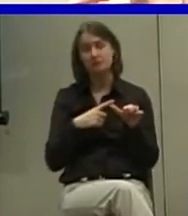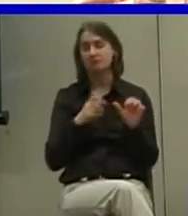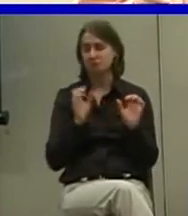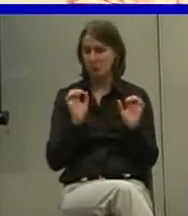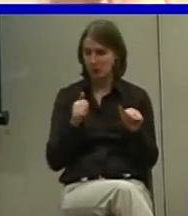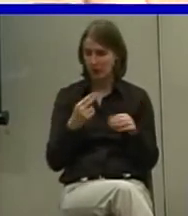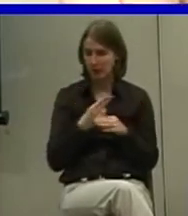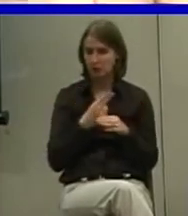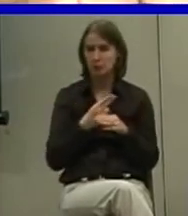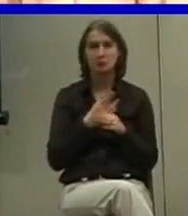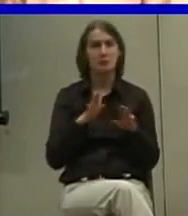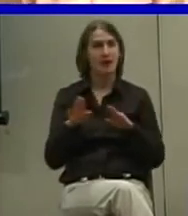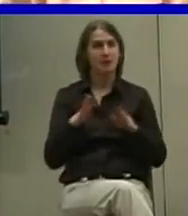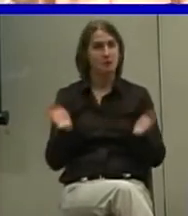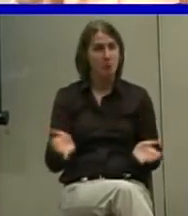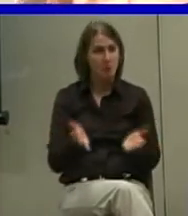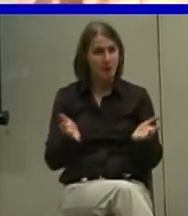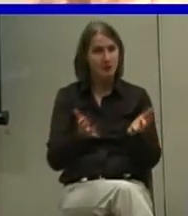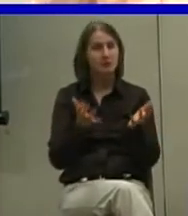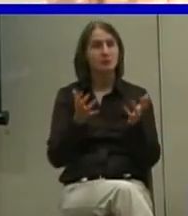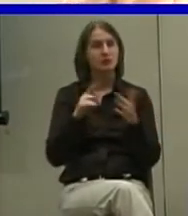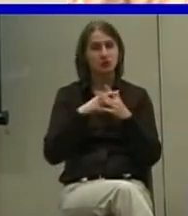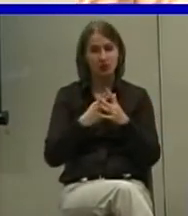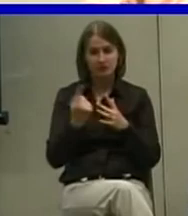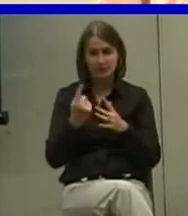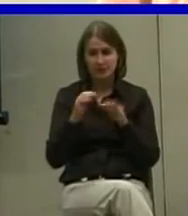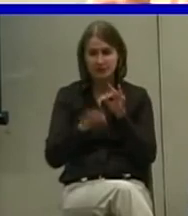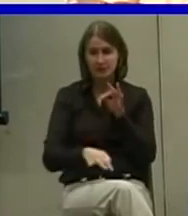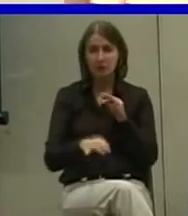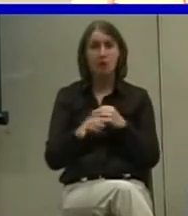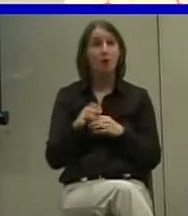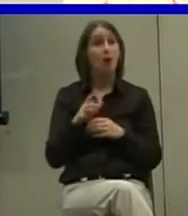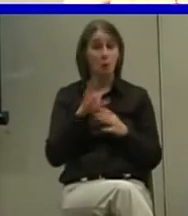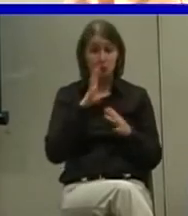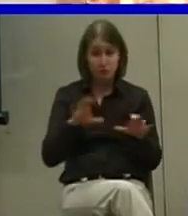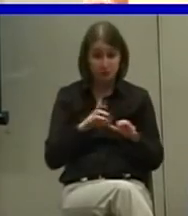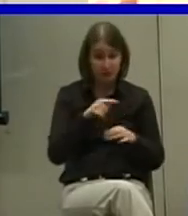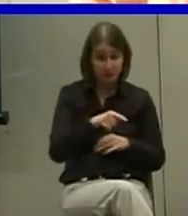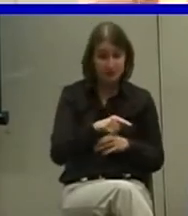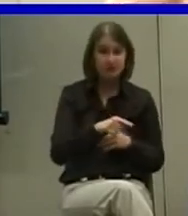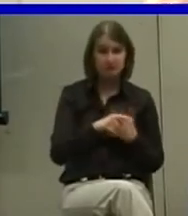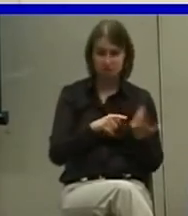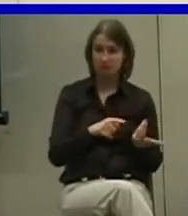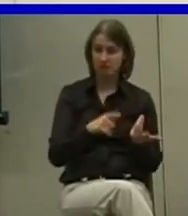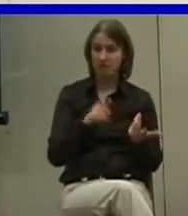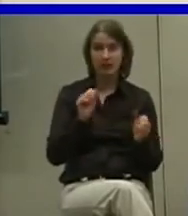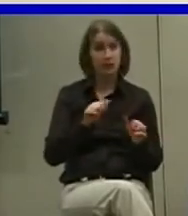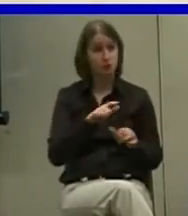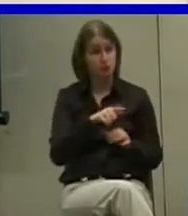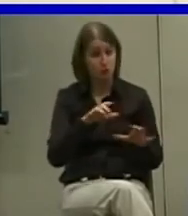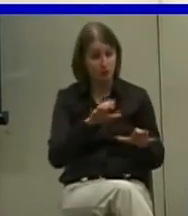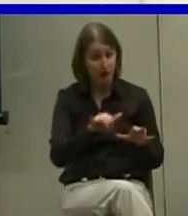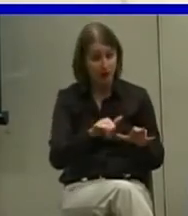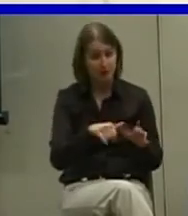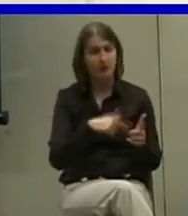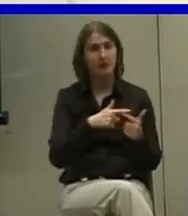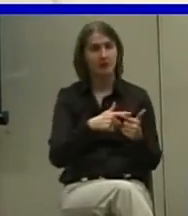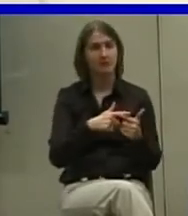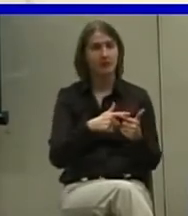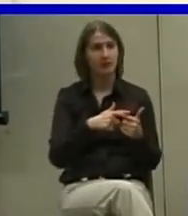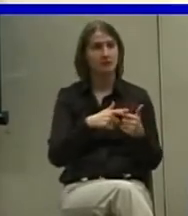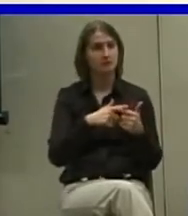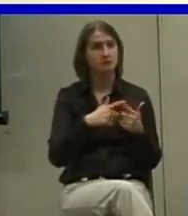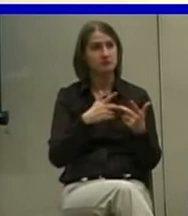use a behavior momentum. Get them going with something simple. Hey, let's do this. You're going to do that, and it's something you want. Hey, could you do this? And then move our way